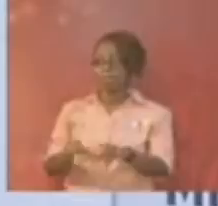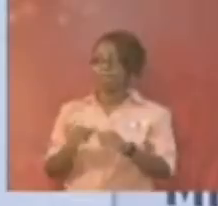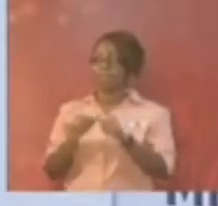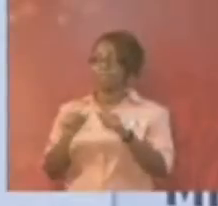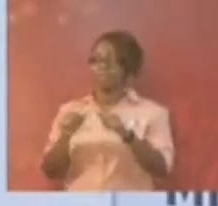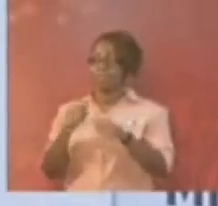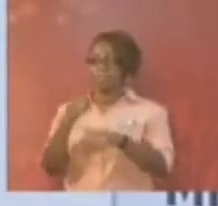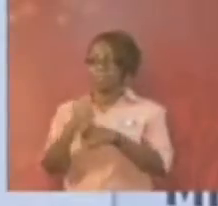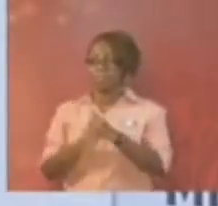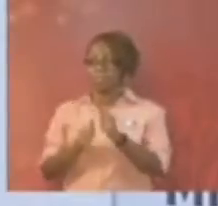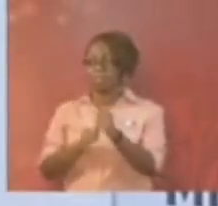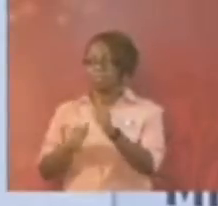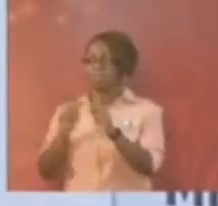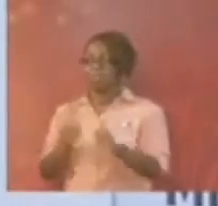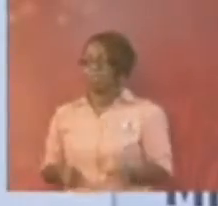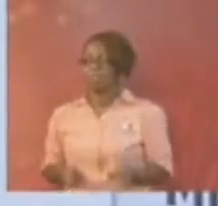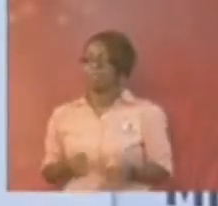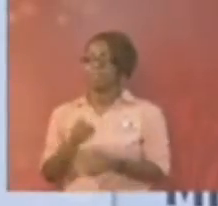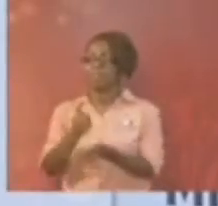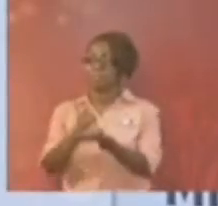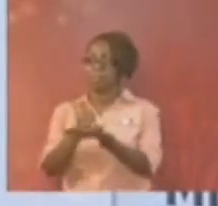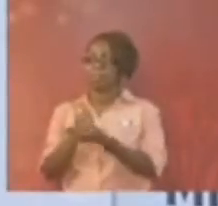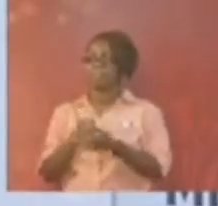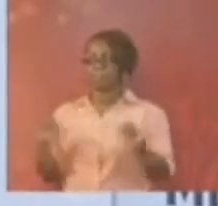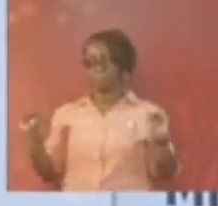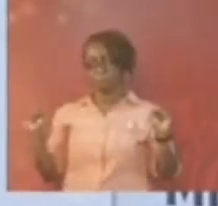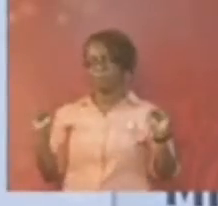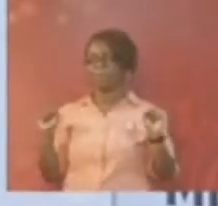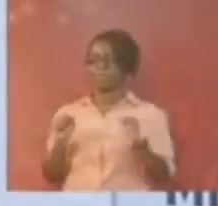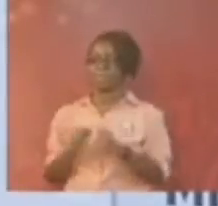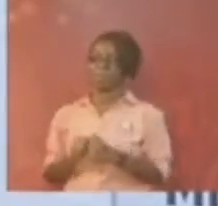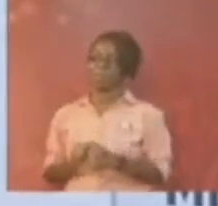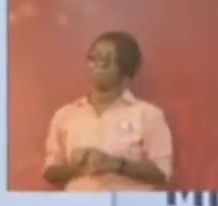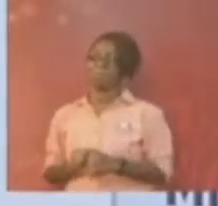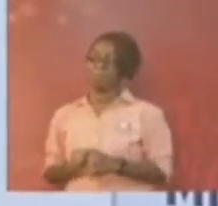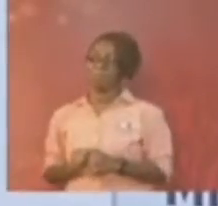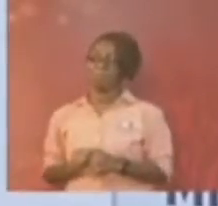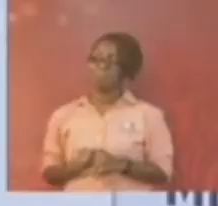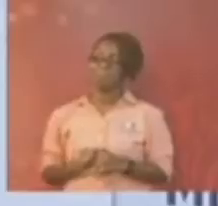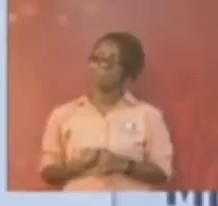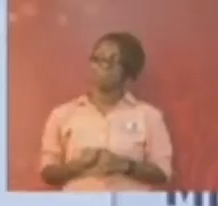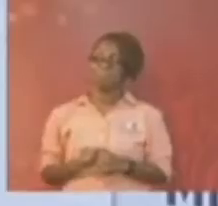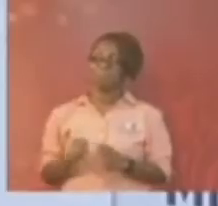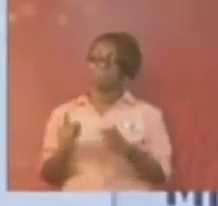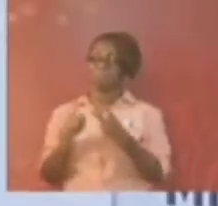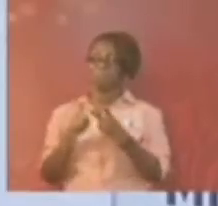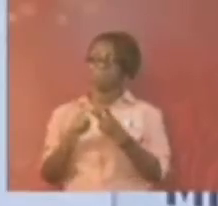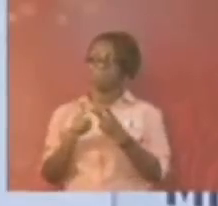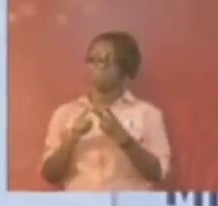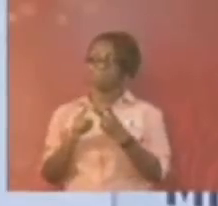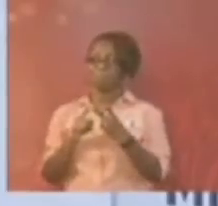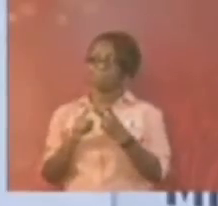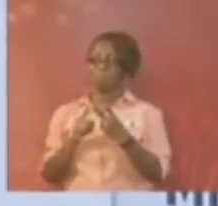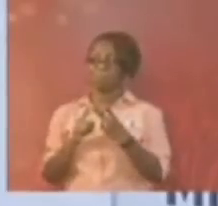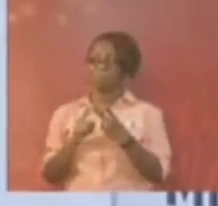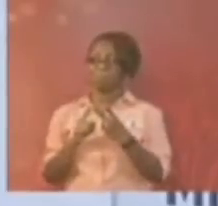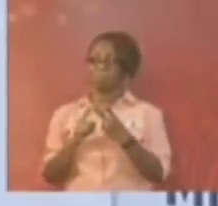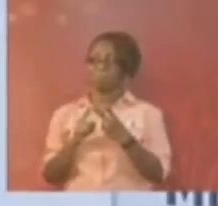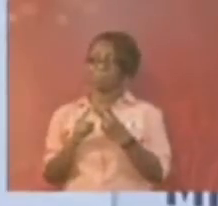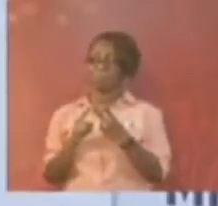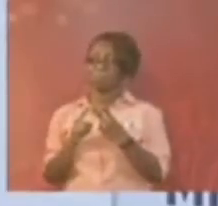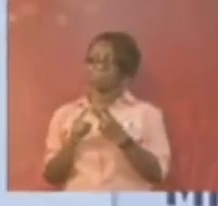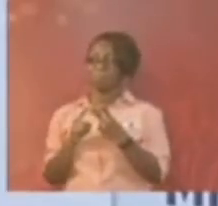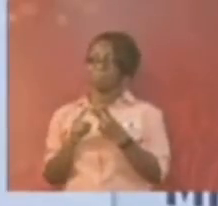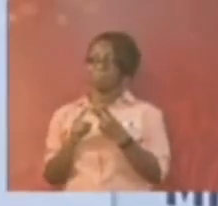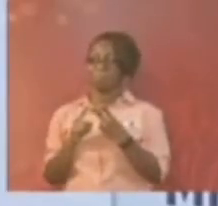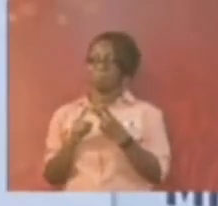safe. Another thing we can focus on is, and it goes into the whole aspect of